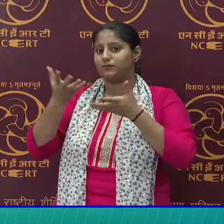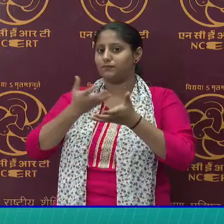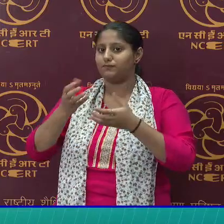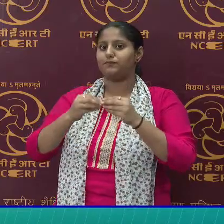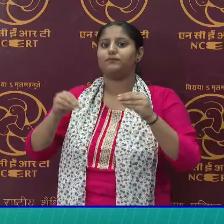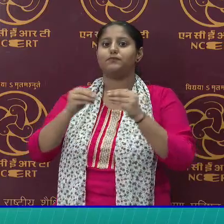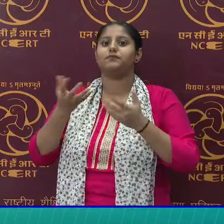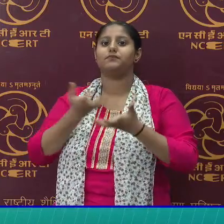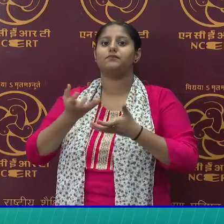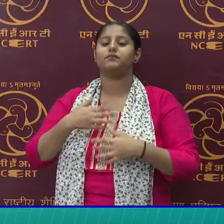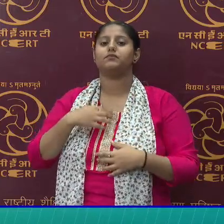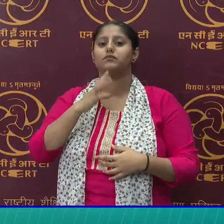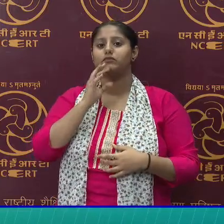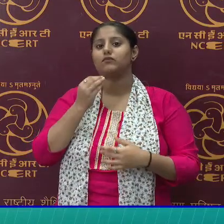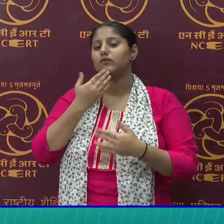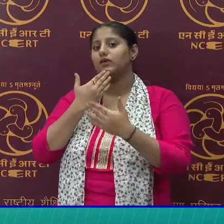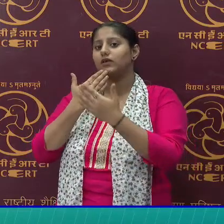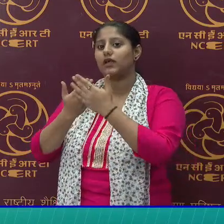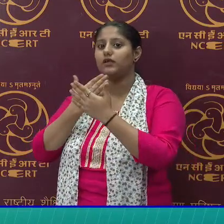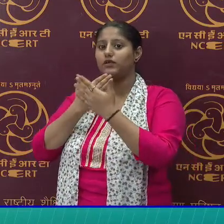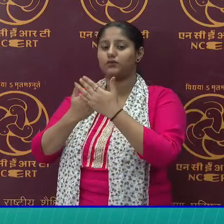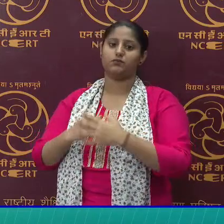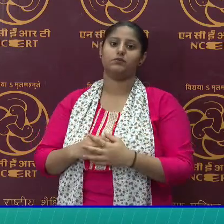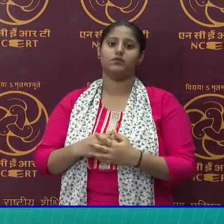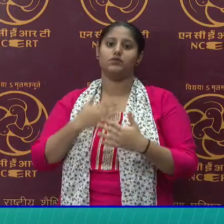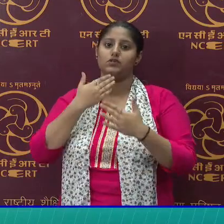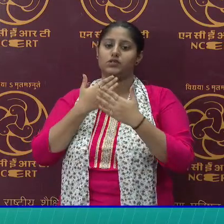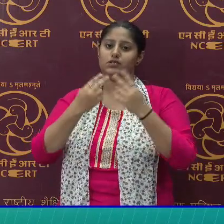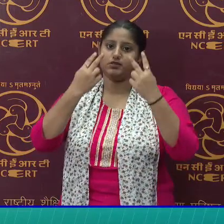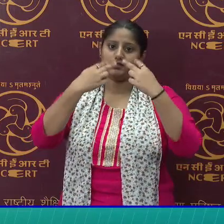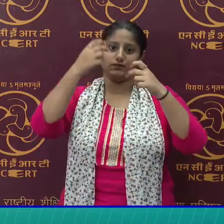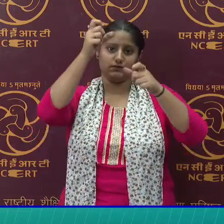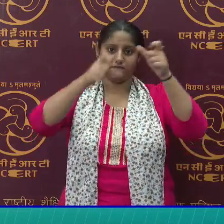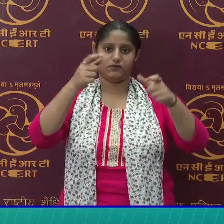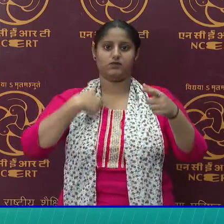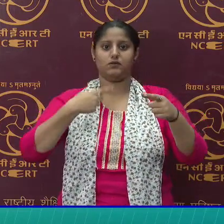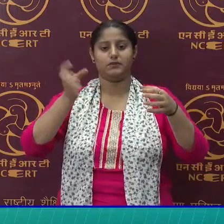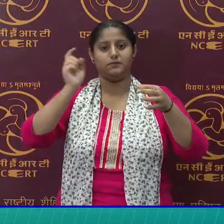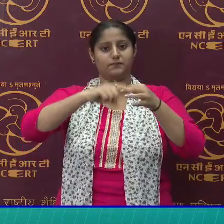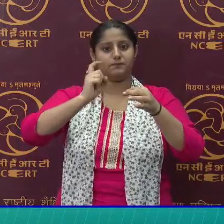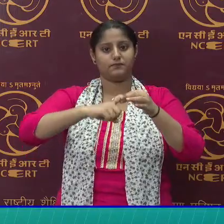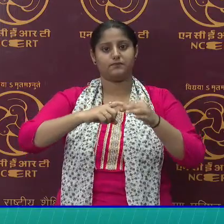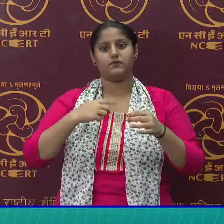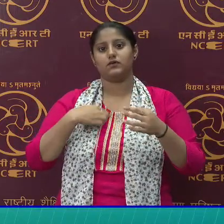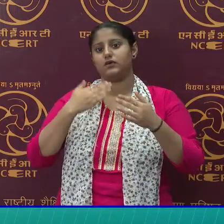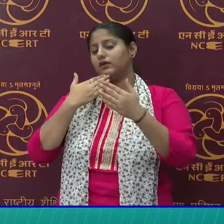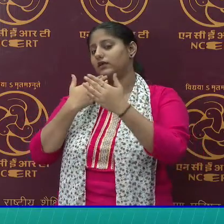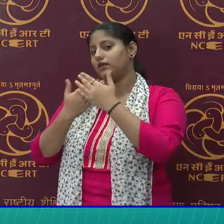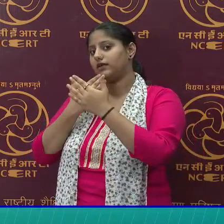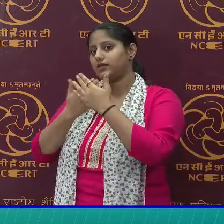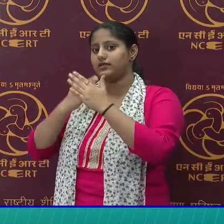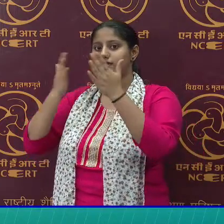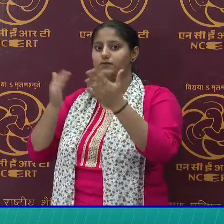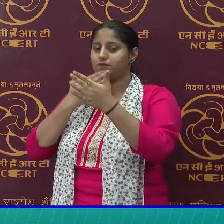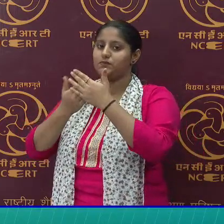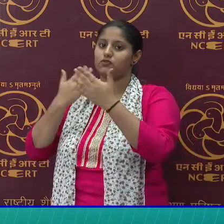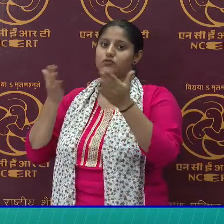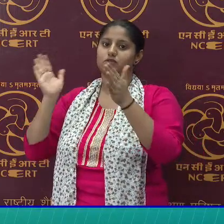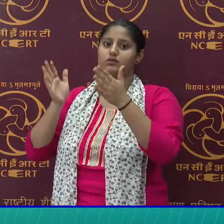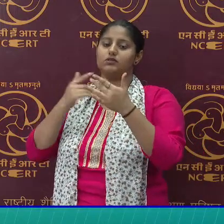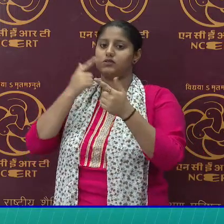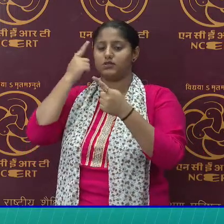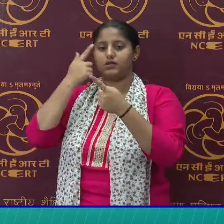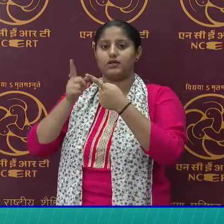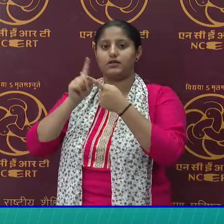yeah. So thanks a lot, Thank you. viewers, for joining us, and thanks a lot to ma'am for Thank you.